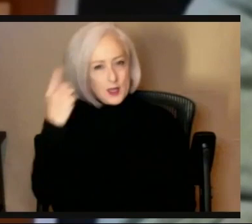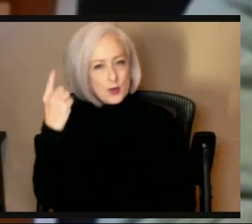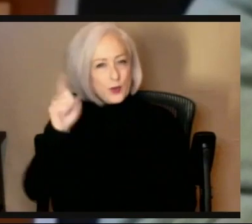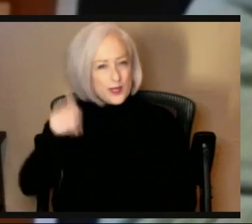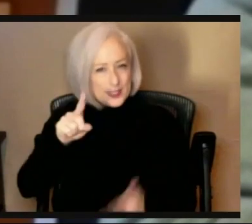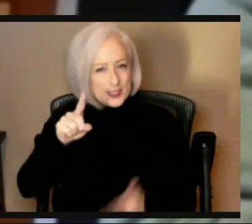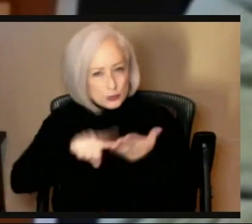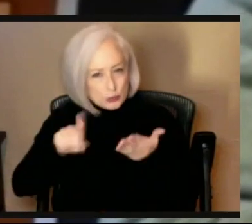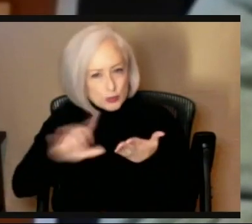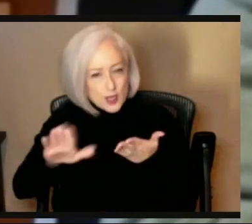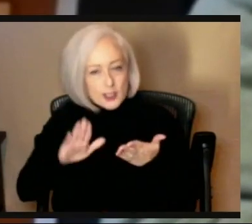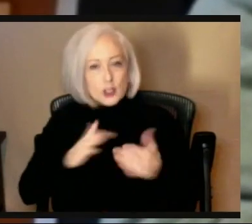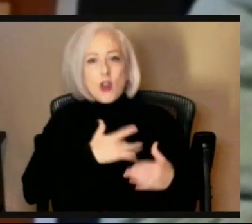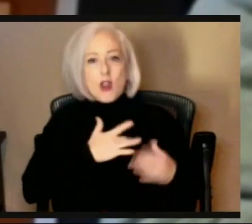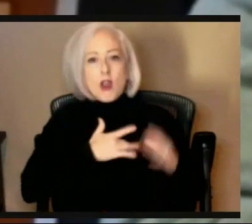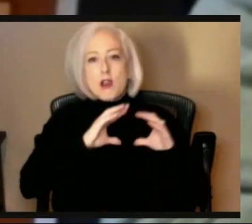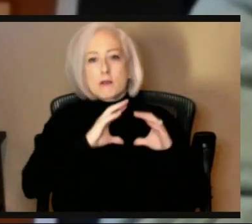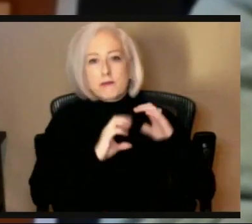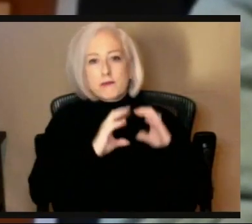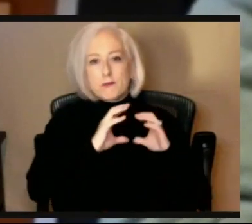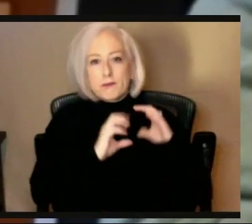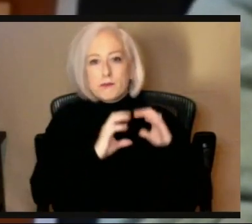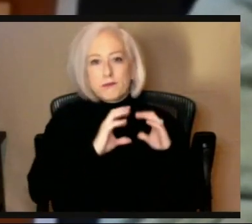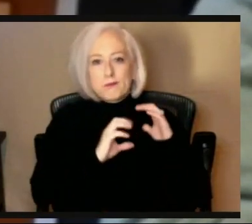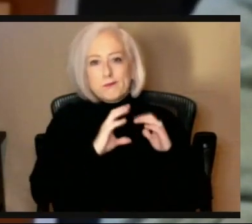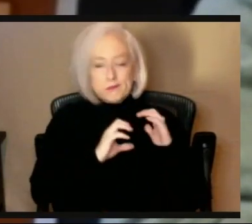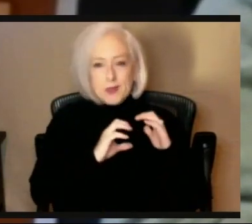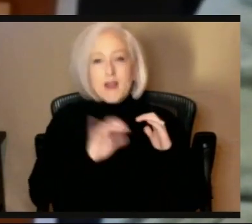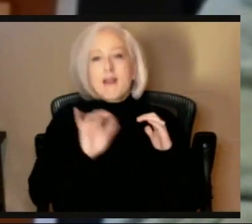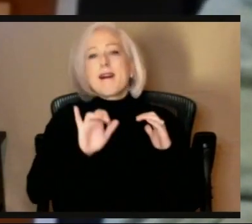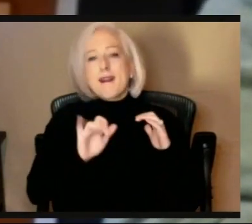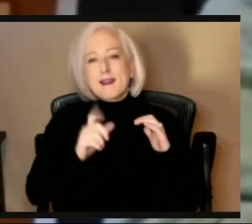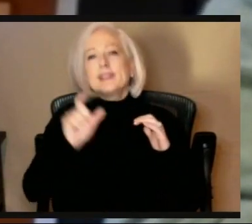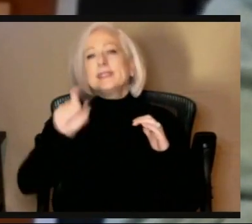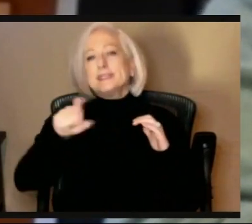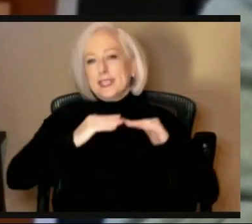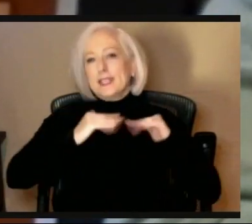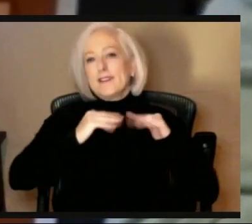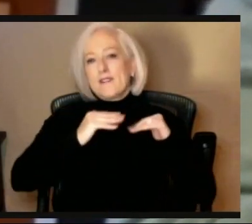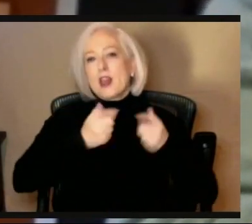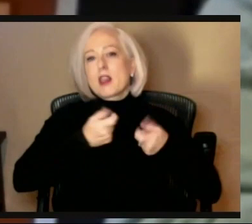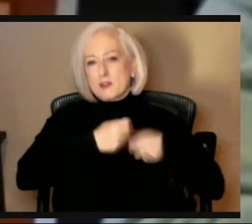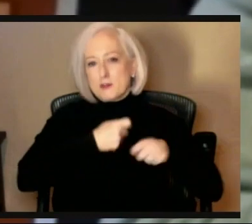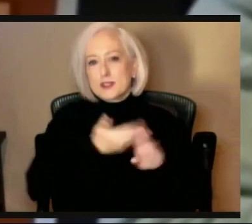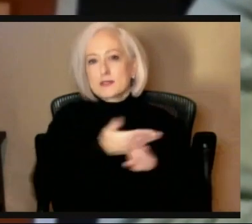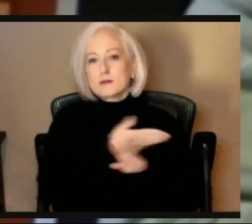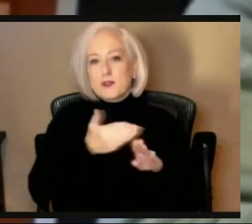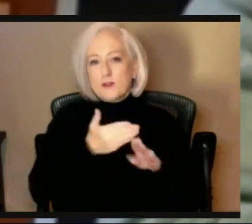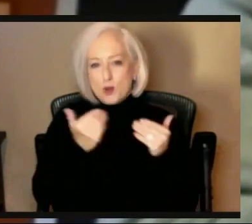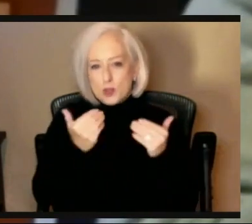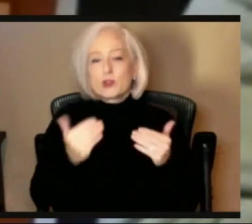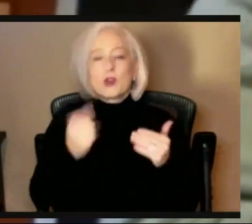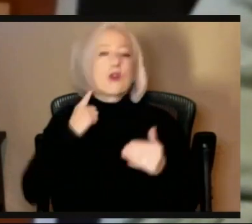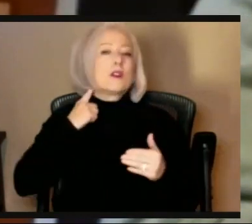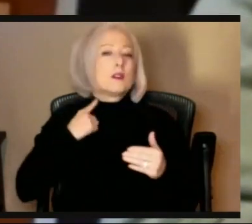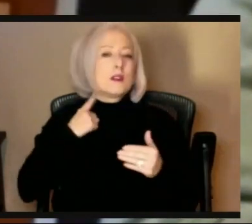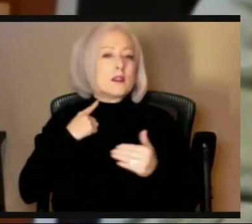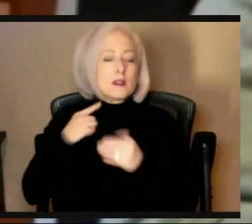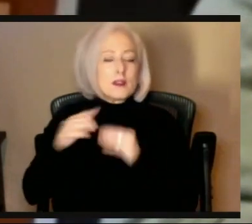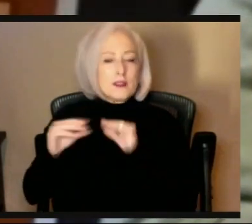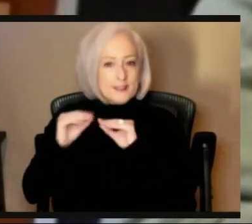murmur you got." And he said, "No, that's got to be replaced before you do with the carotid artery."